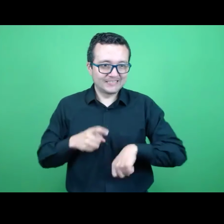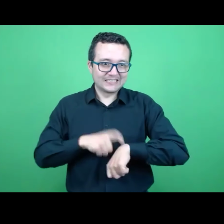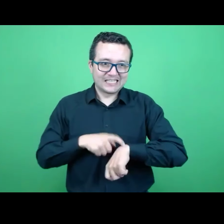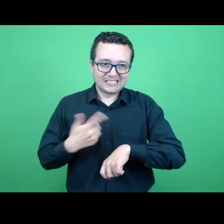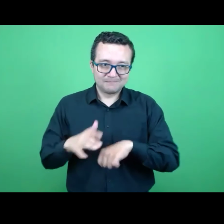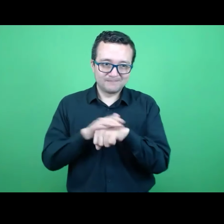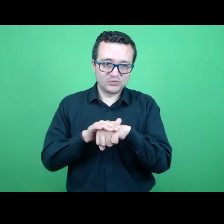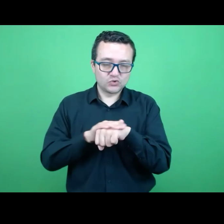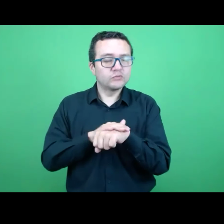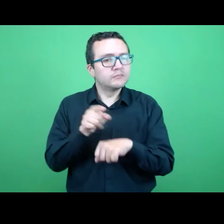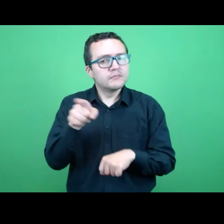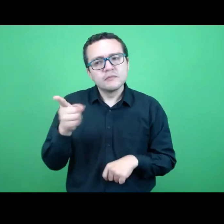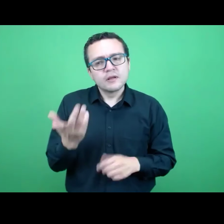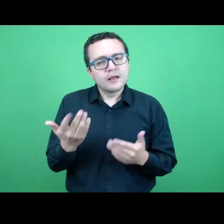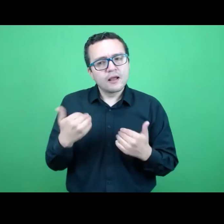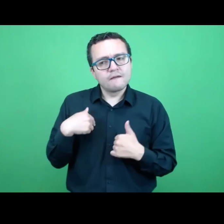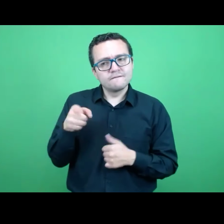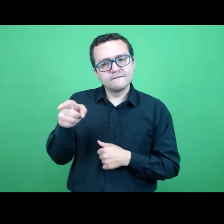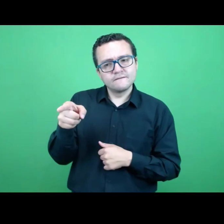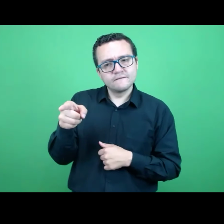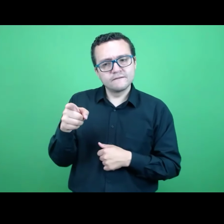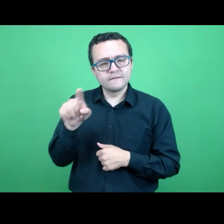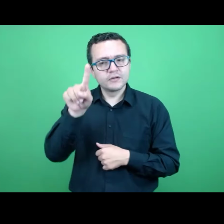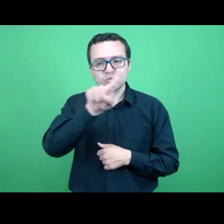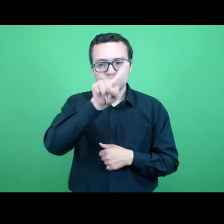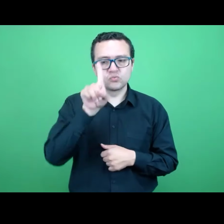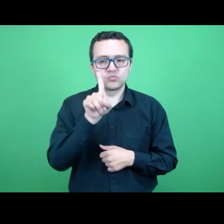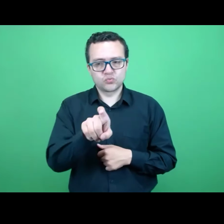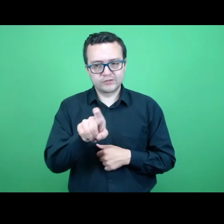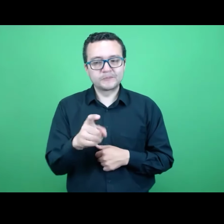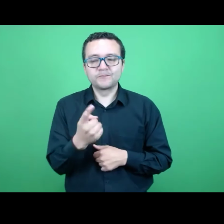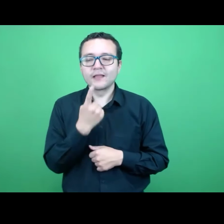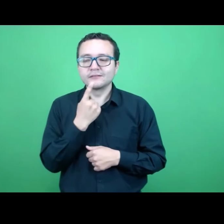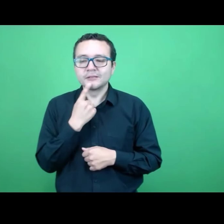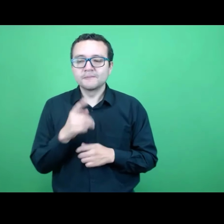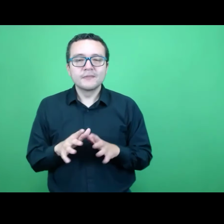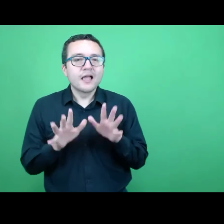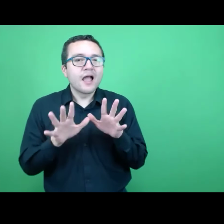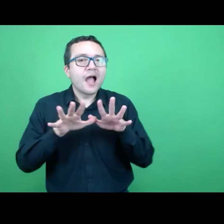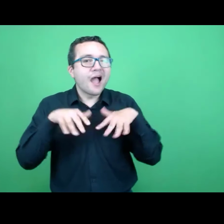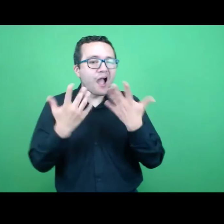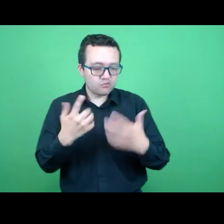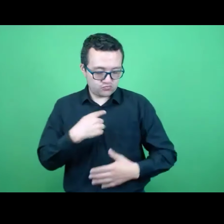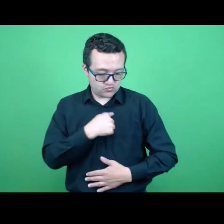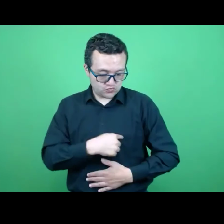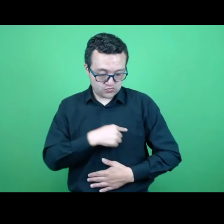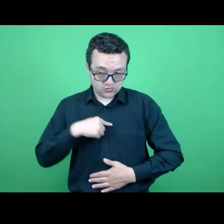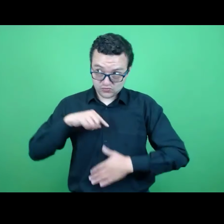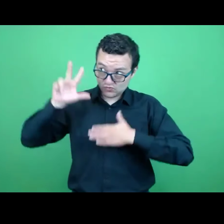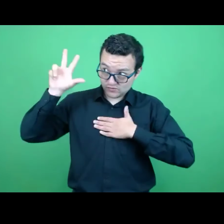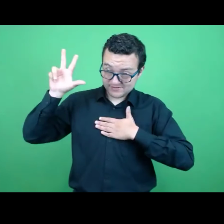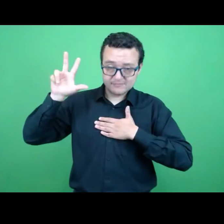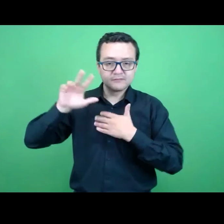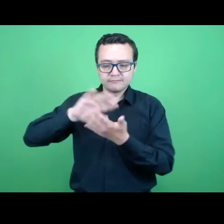commitments implementation. And the question is, how do you implement commitments? Do you provide funding for